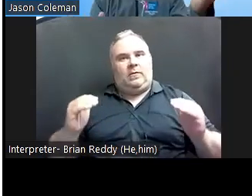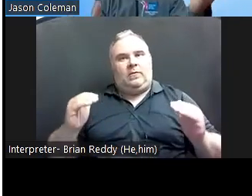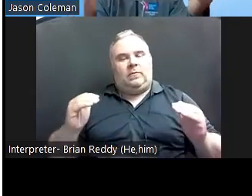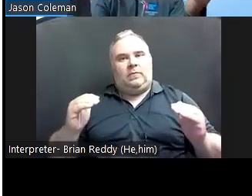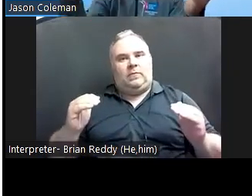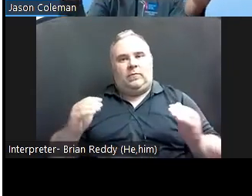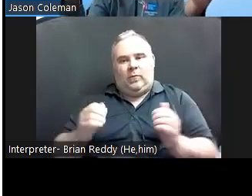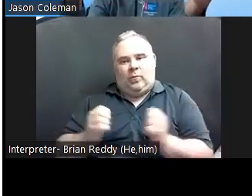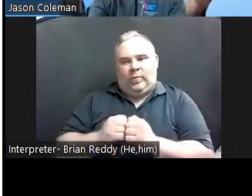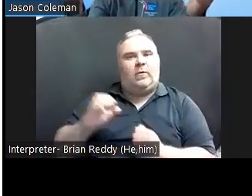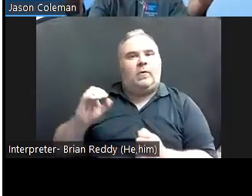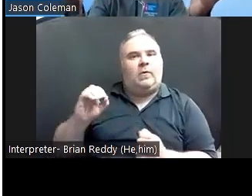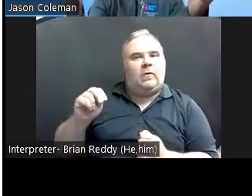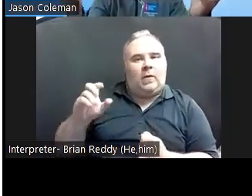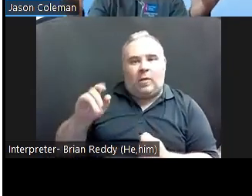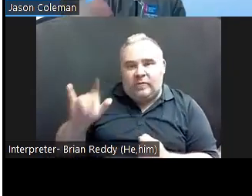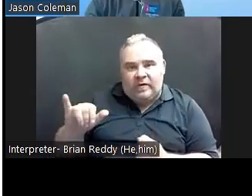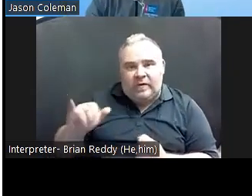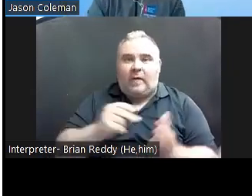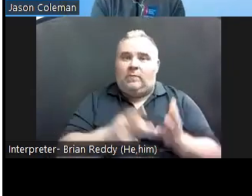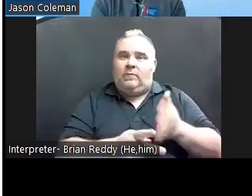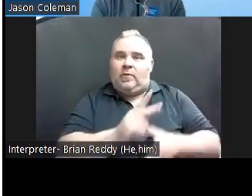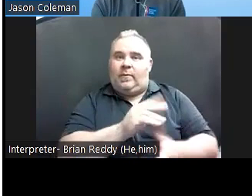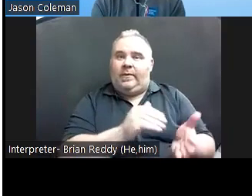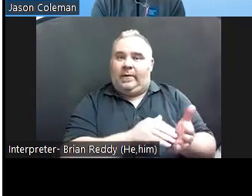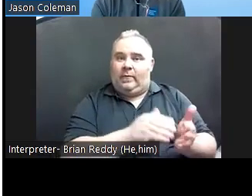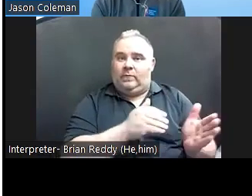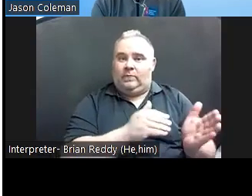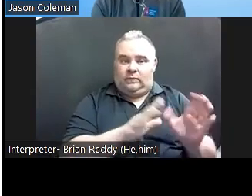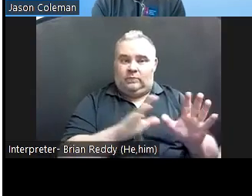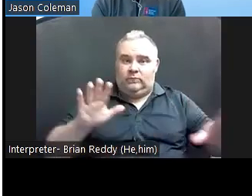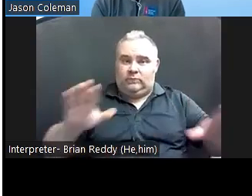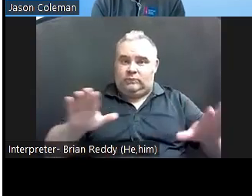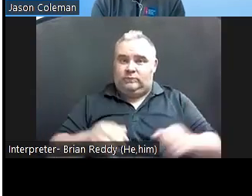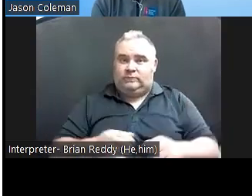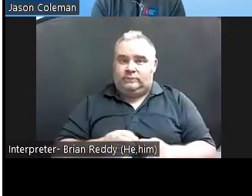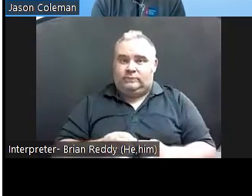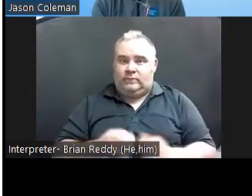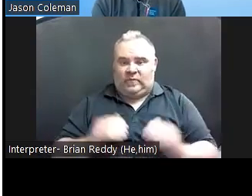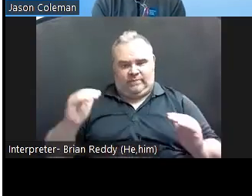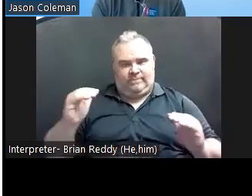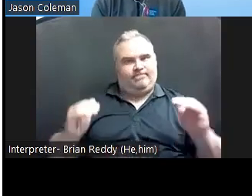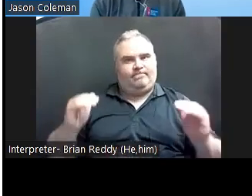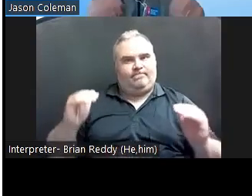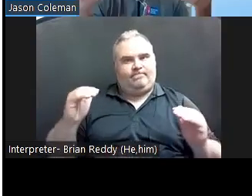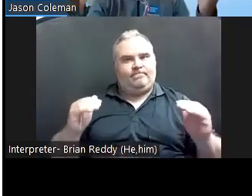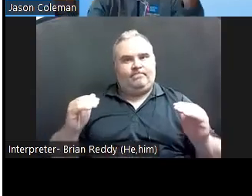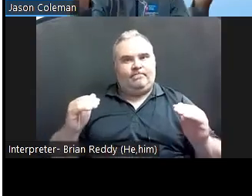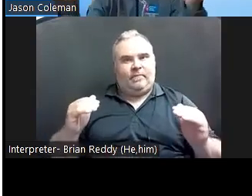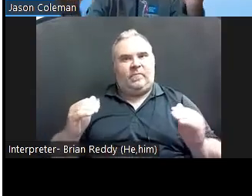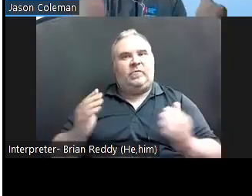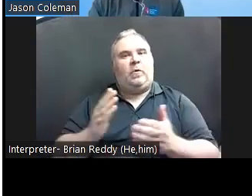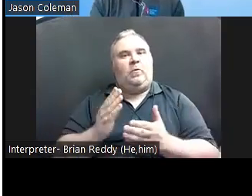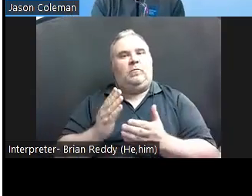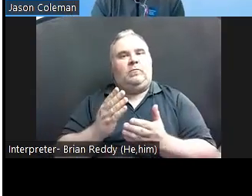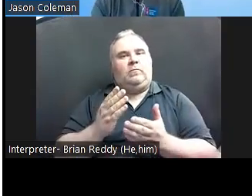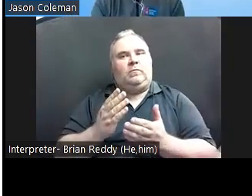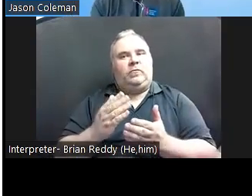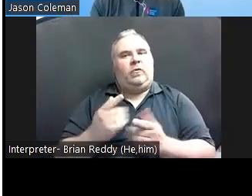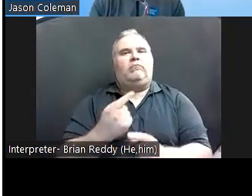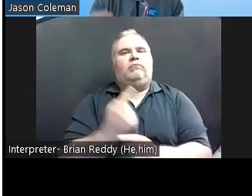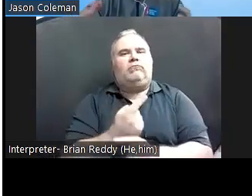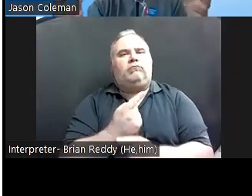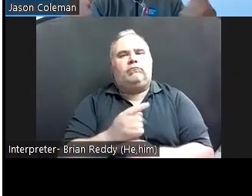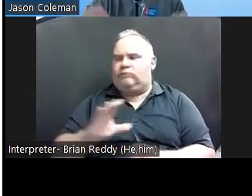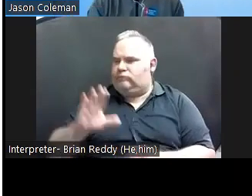the oncology and the primary care care plan, so that there's a delegation of sorts and